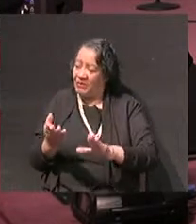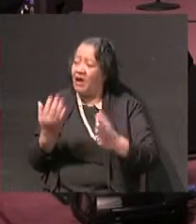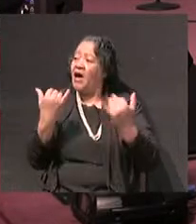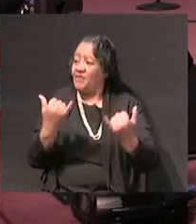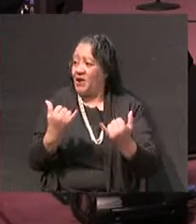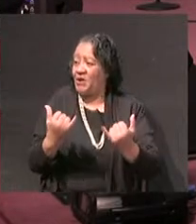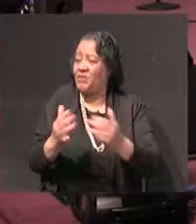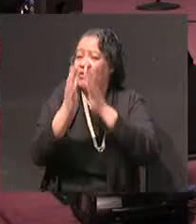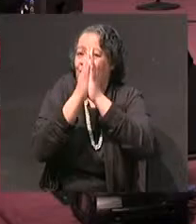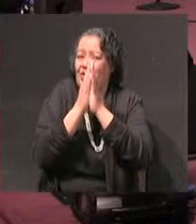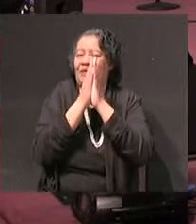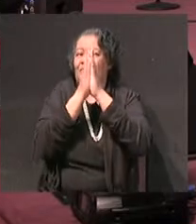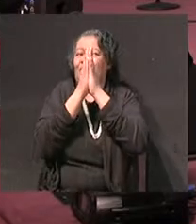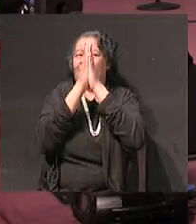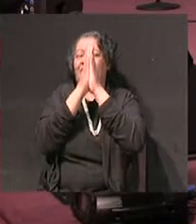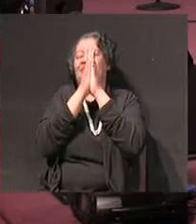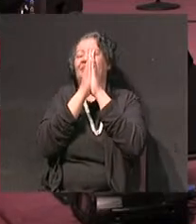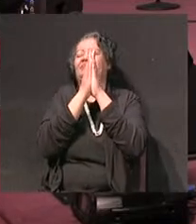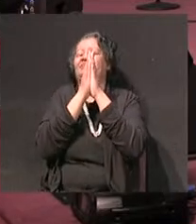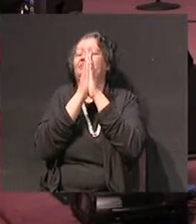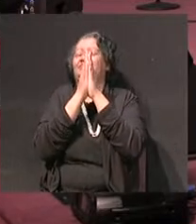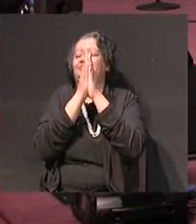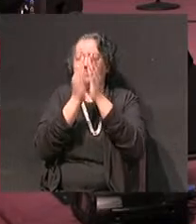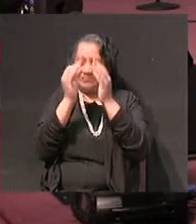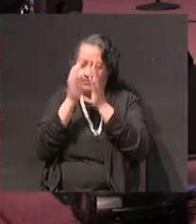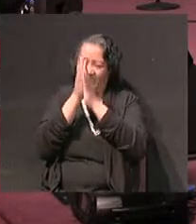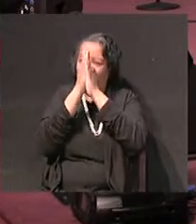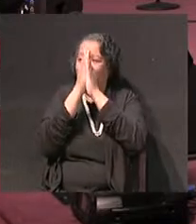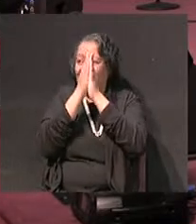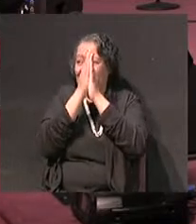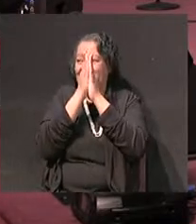the Lord together. Let's pray together. Let's bow our heads.